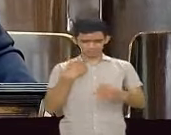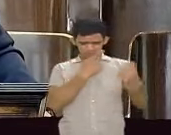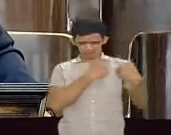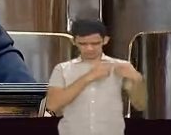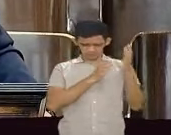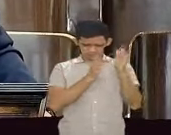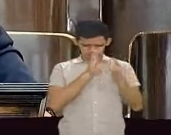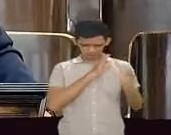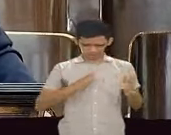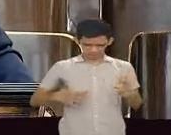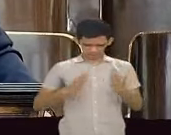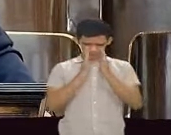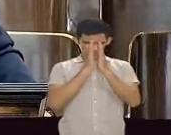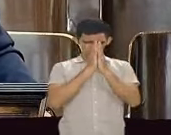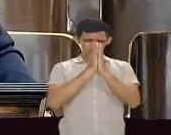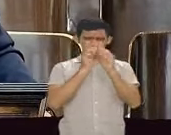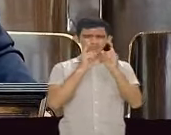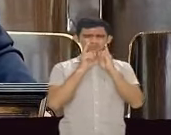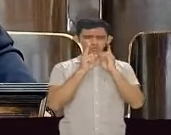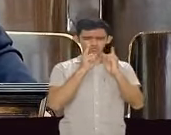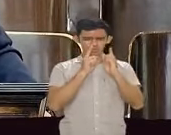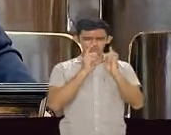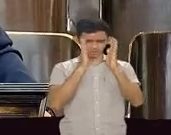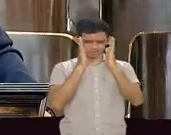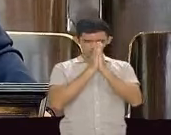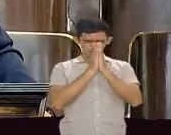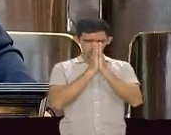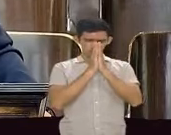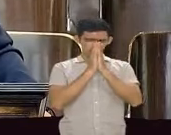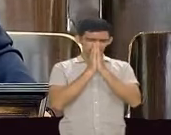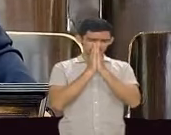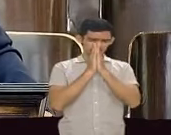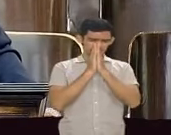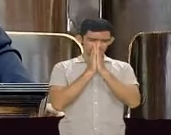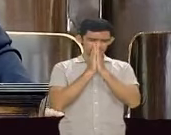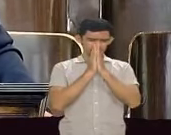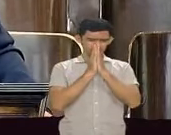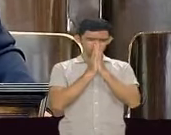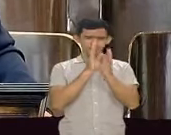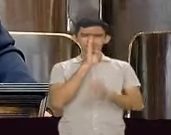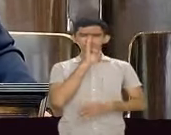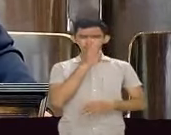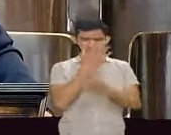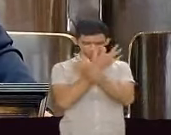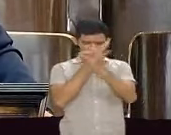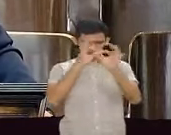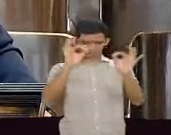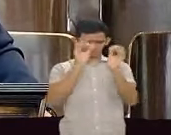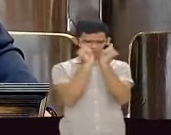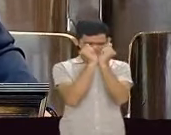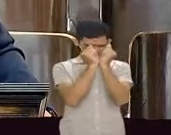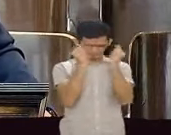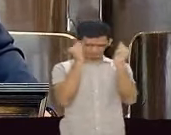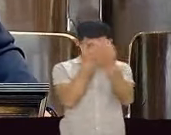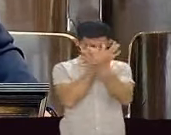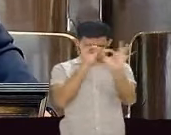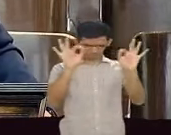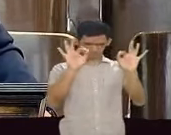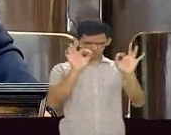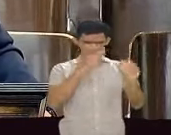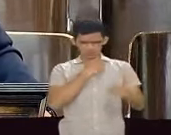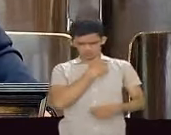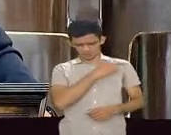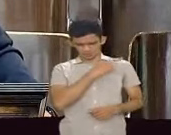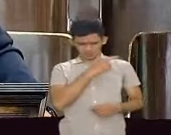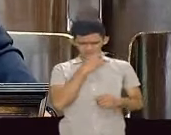and born again, I pray that you will speak to them. I pray that they will be free from the shackles of religion and